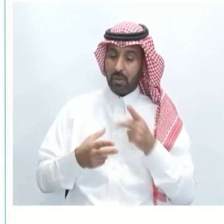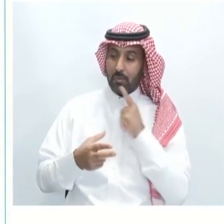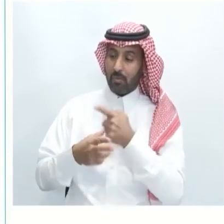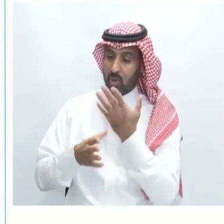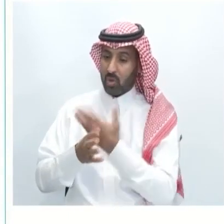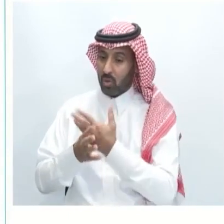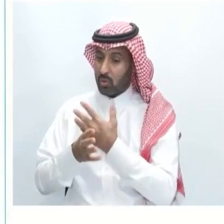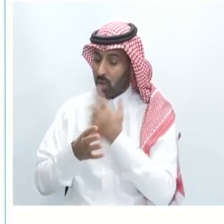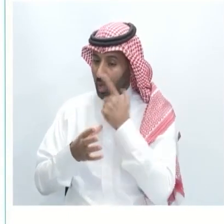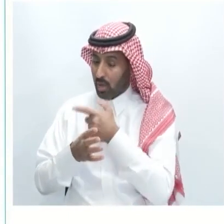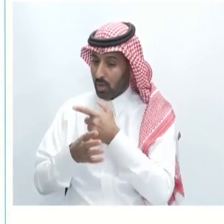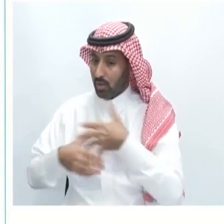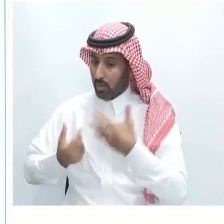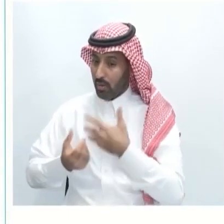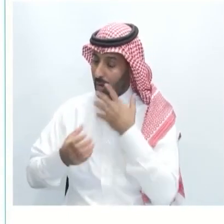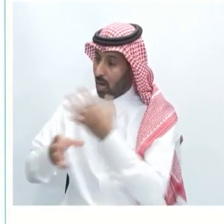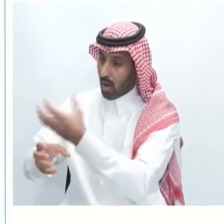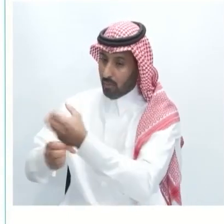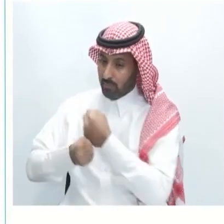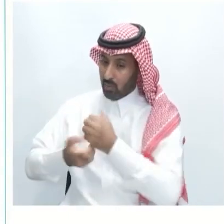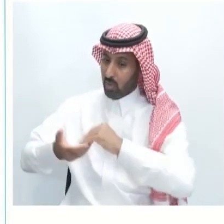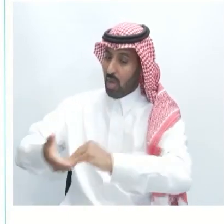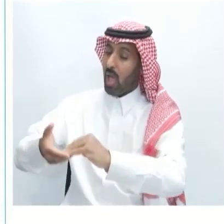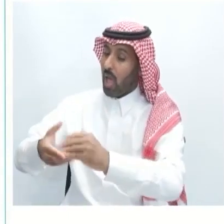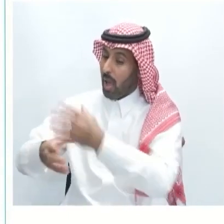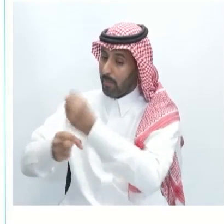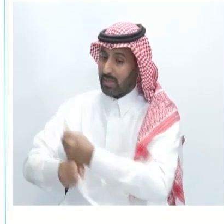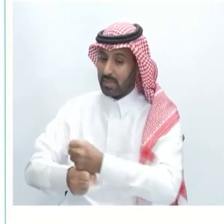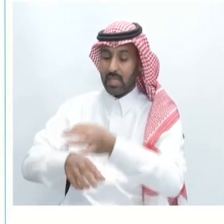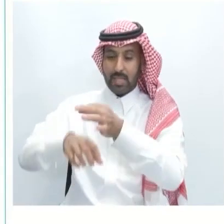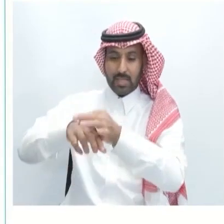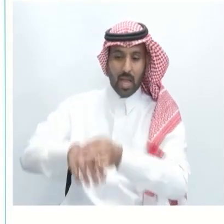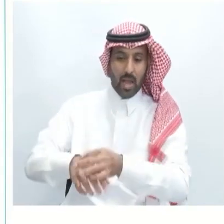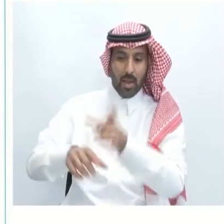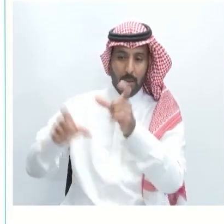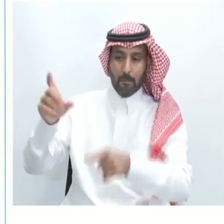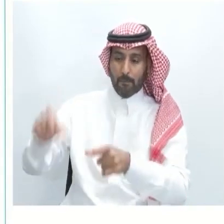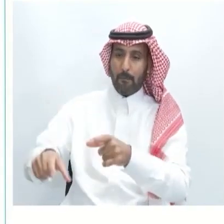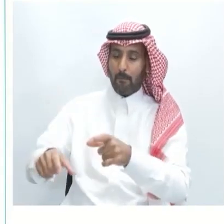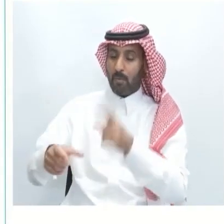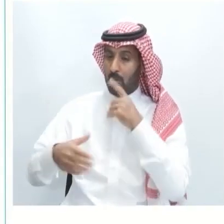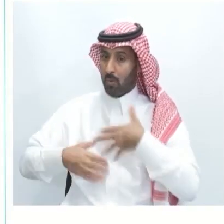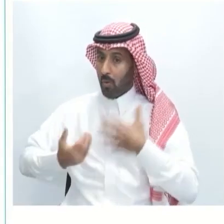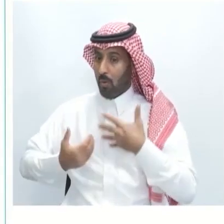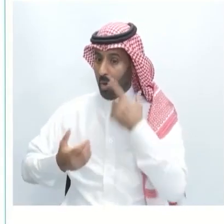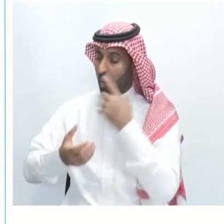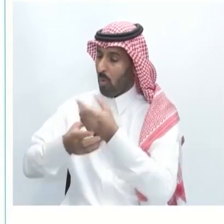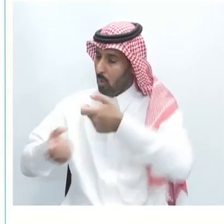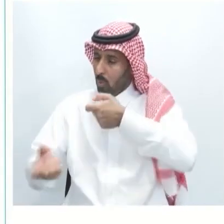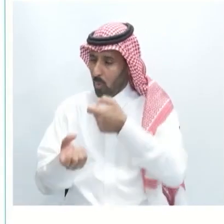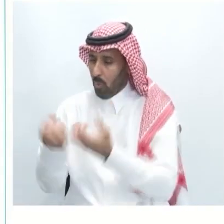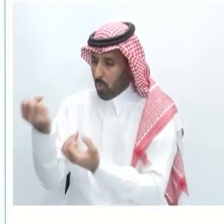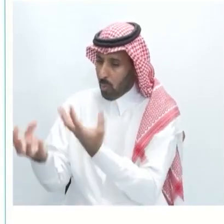because it's exciting. And protecting others is satisfying because The job itself is exciting to put out